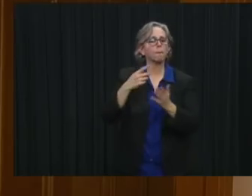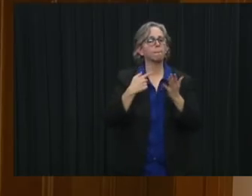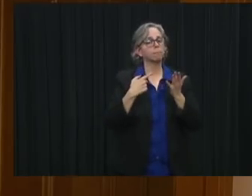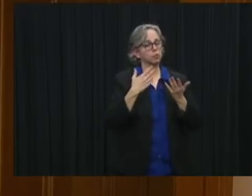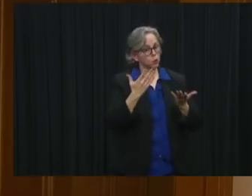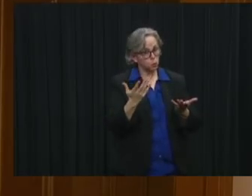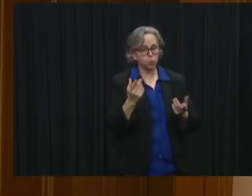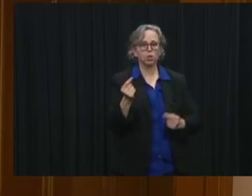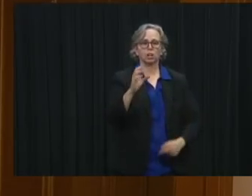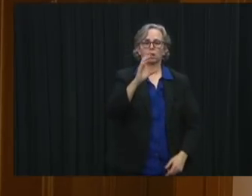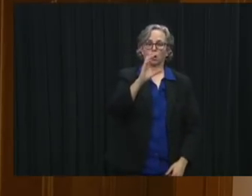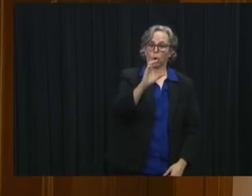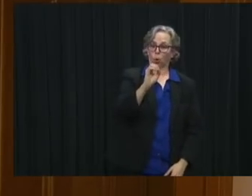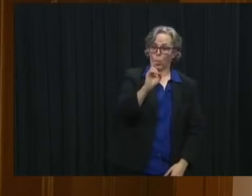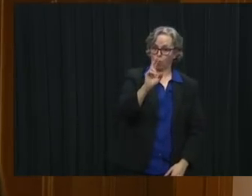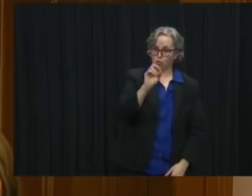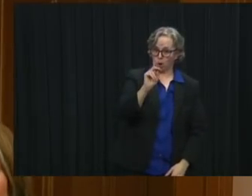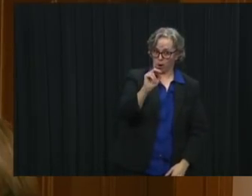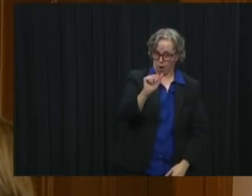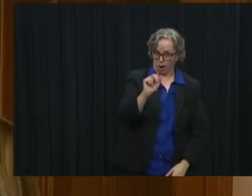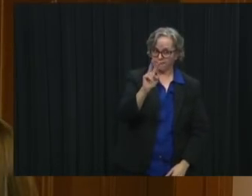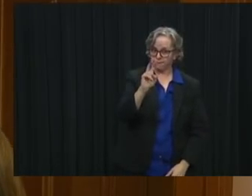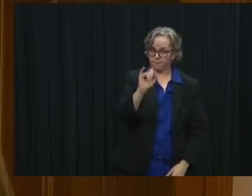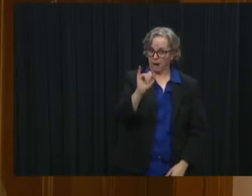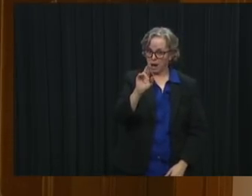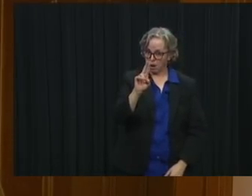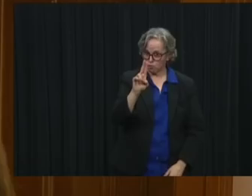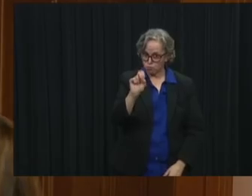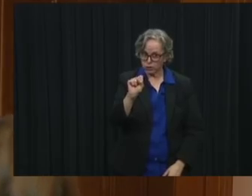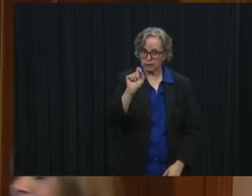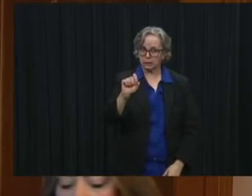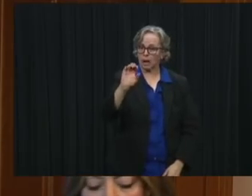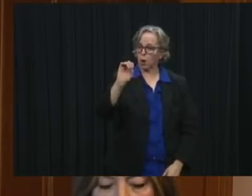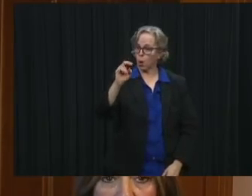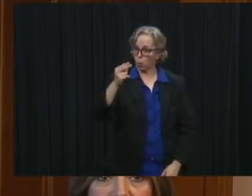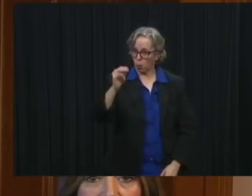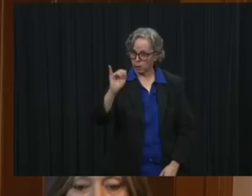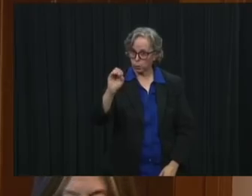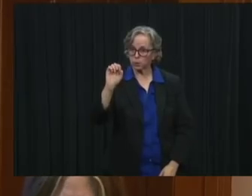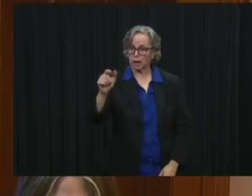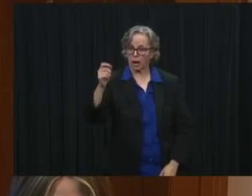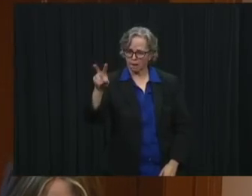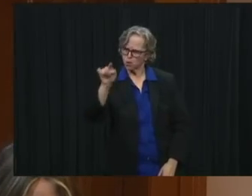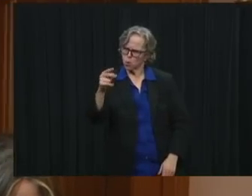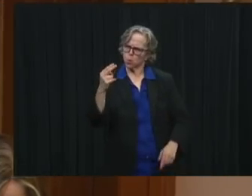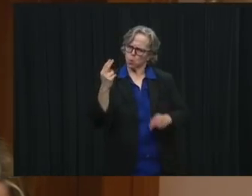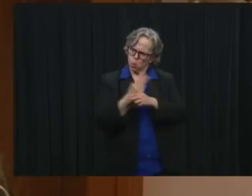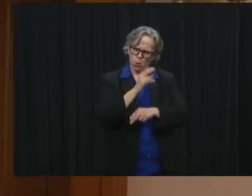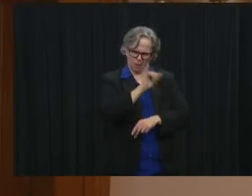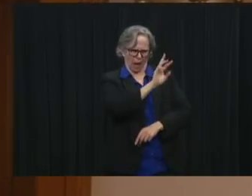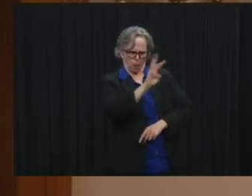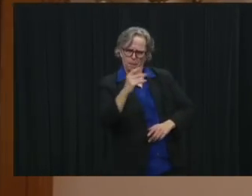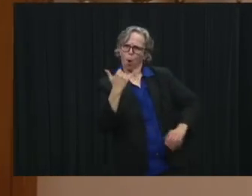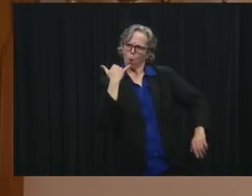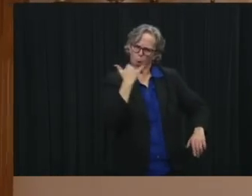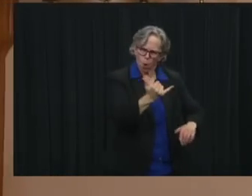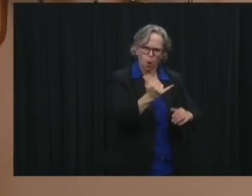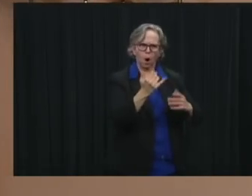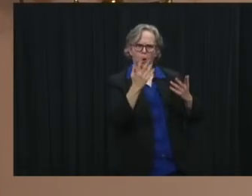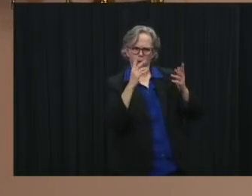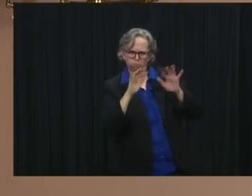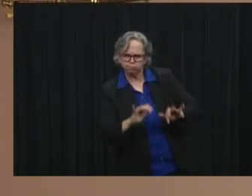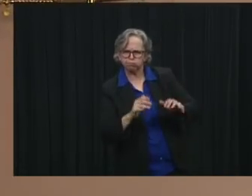coronavirus.ohio.gov. That'll also be a great resource for you. And I believe that's for our slides. I have a few more things I do want to share.